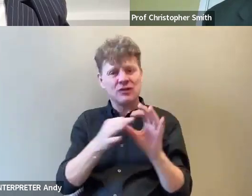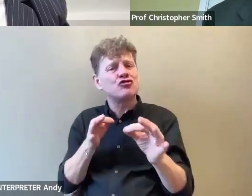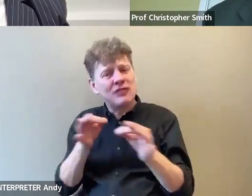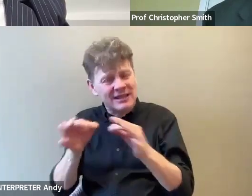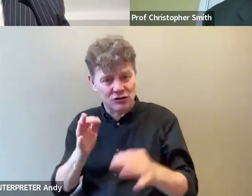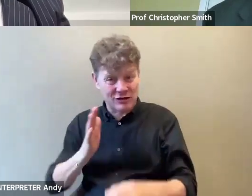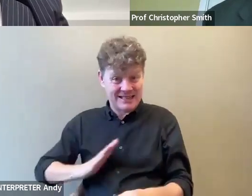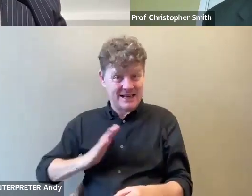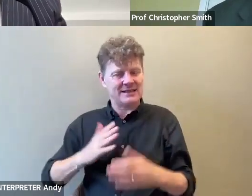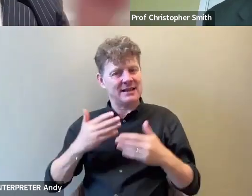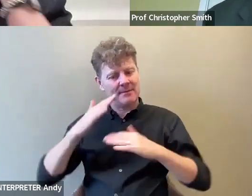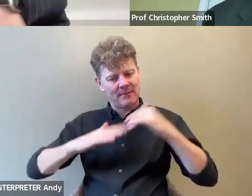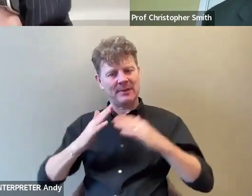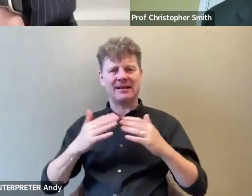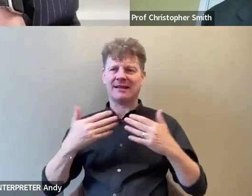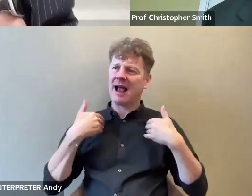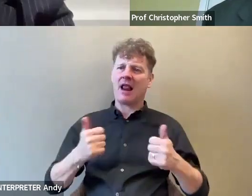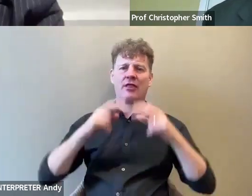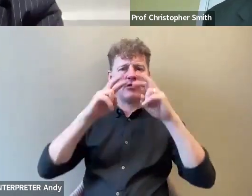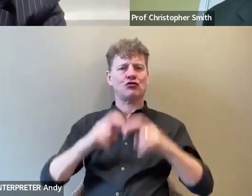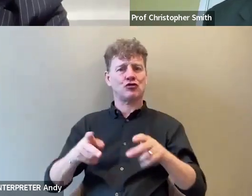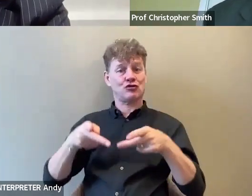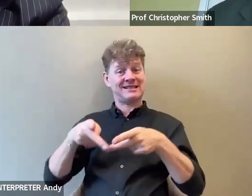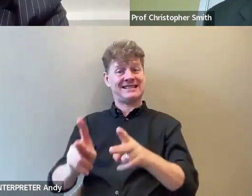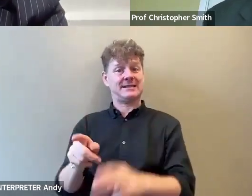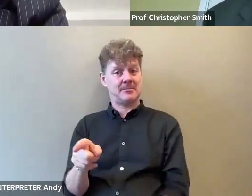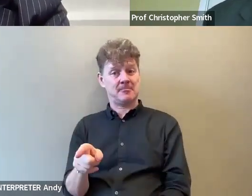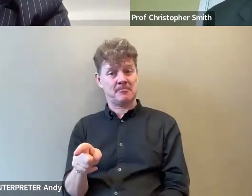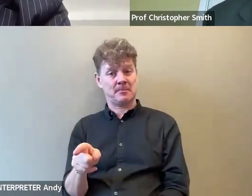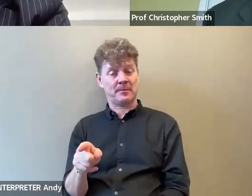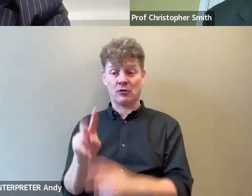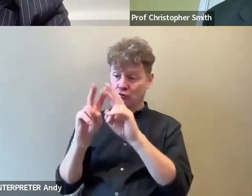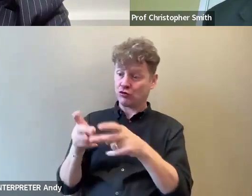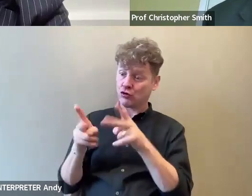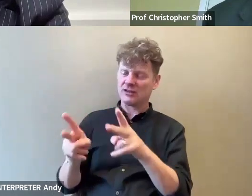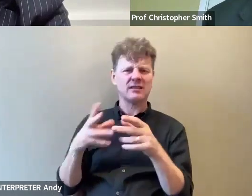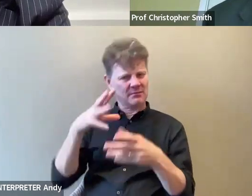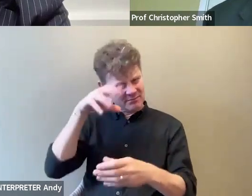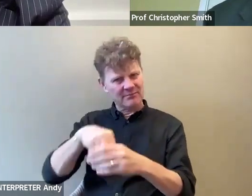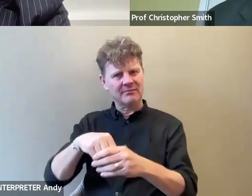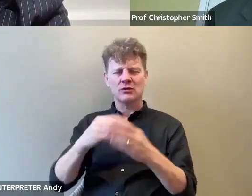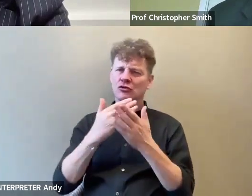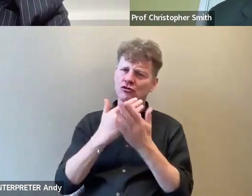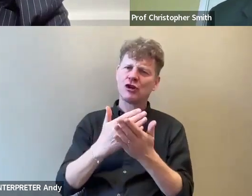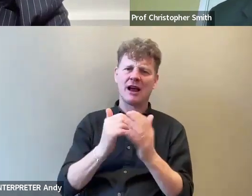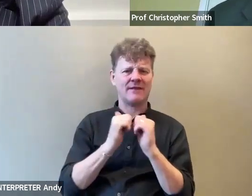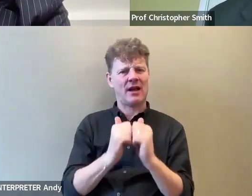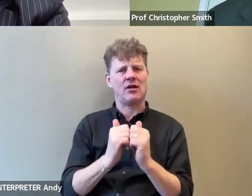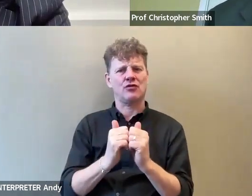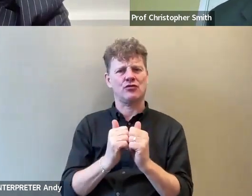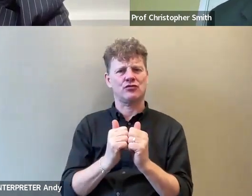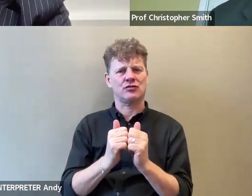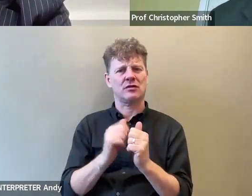building healthy research systems, and healthy research systems embed shared values and but also draw